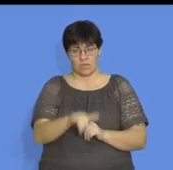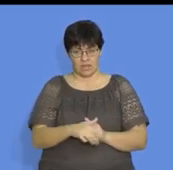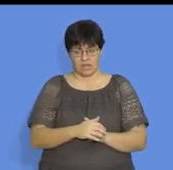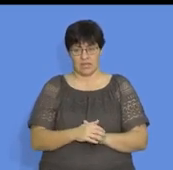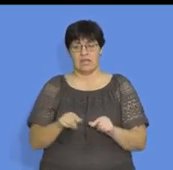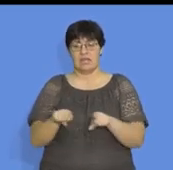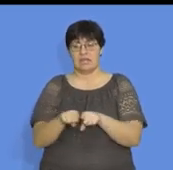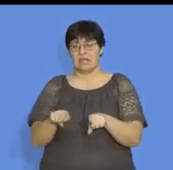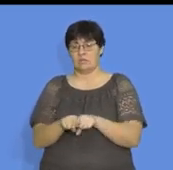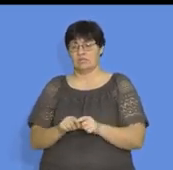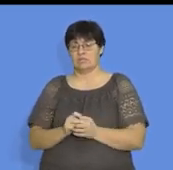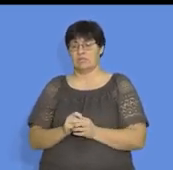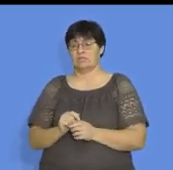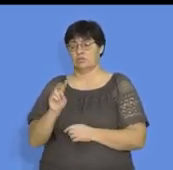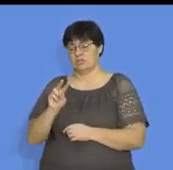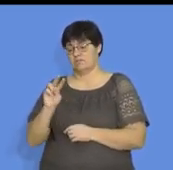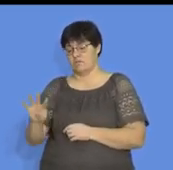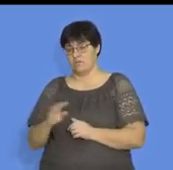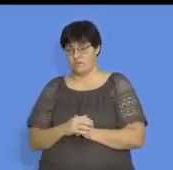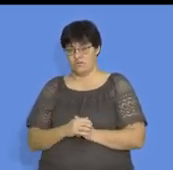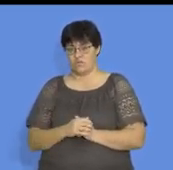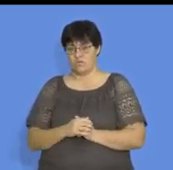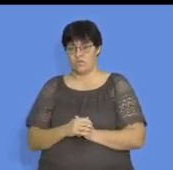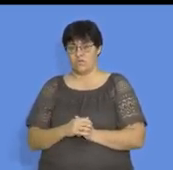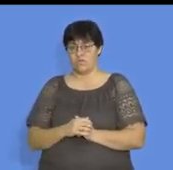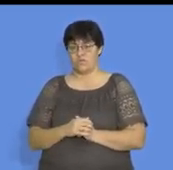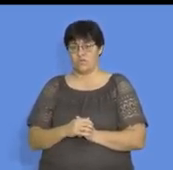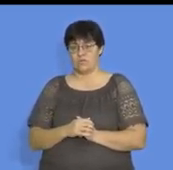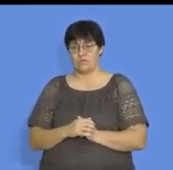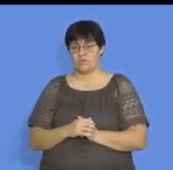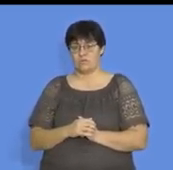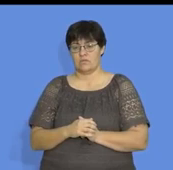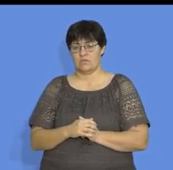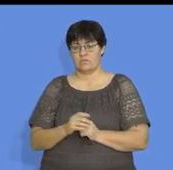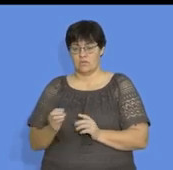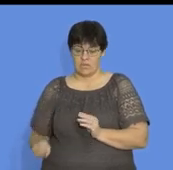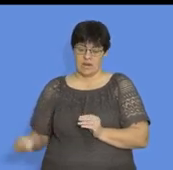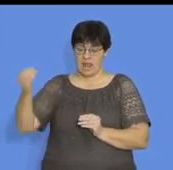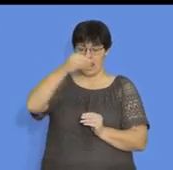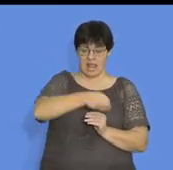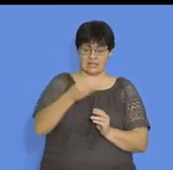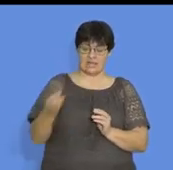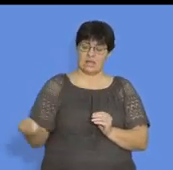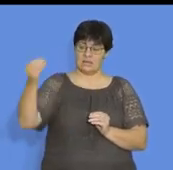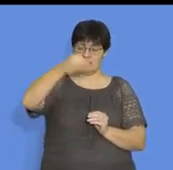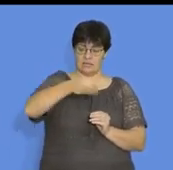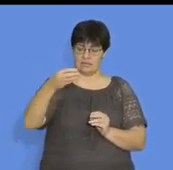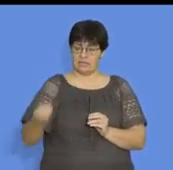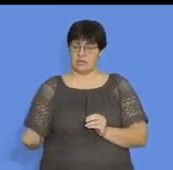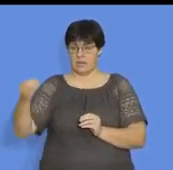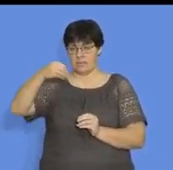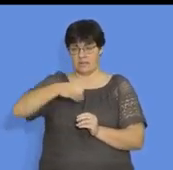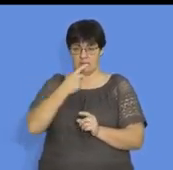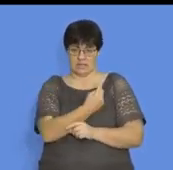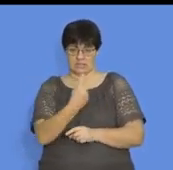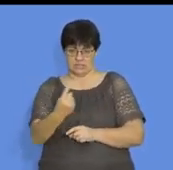6y equal to 24. So I multiplied it with that, and with